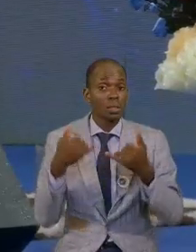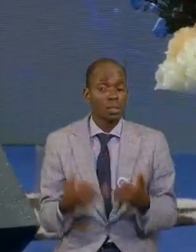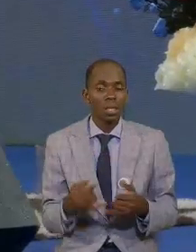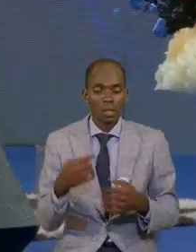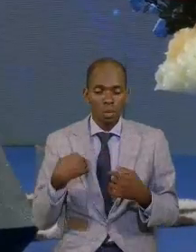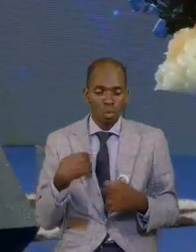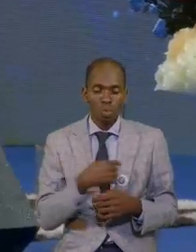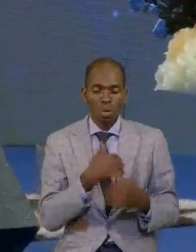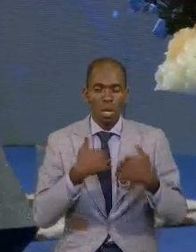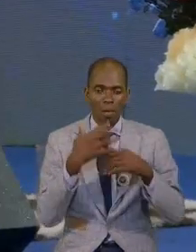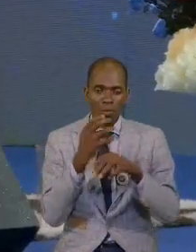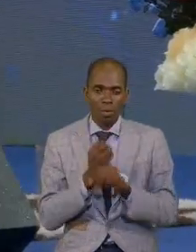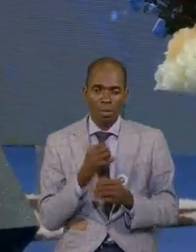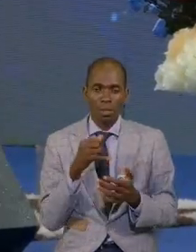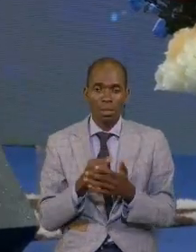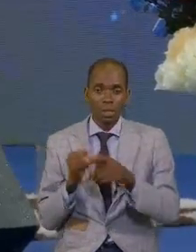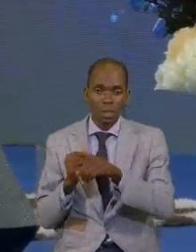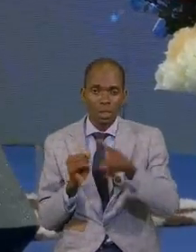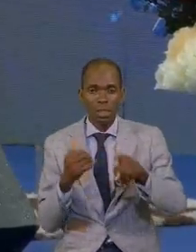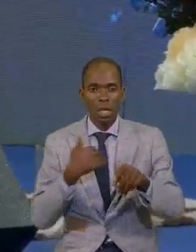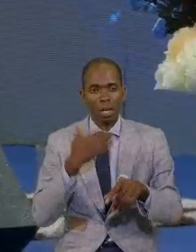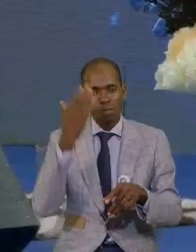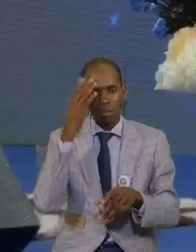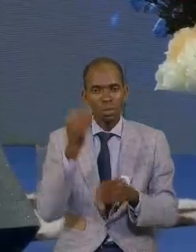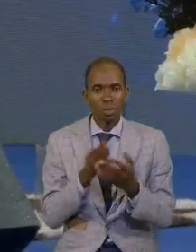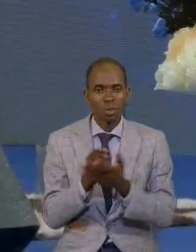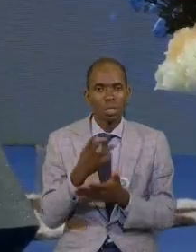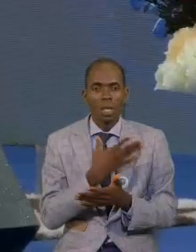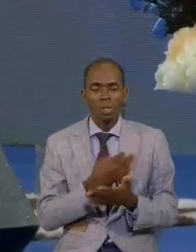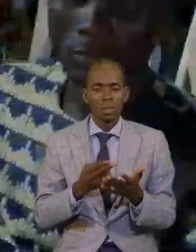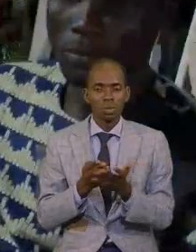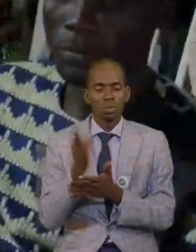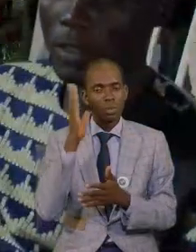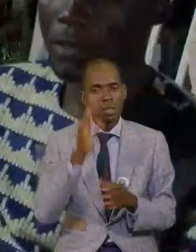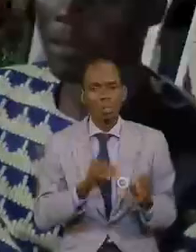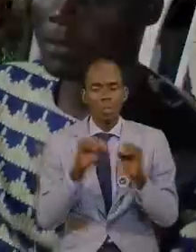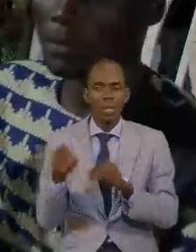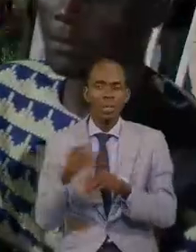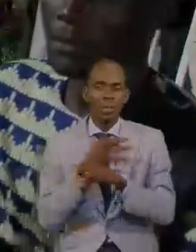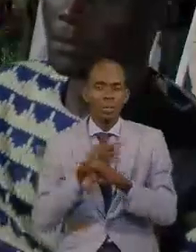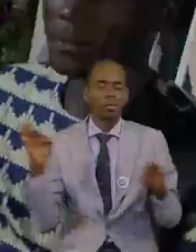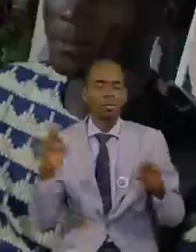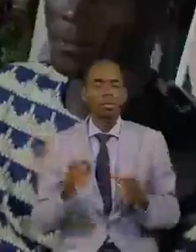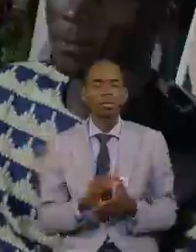have known the truth, and that truth will make you free.